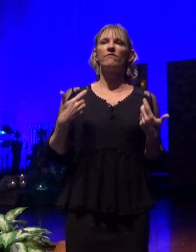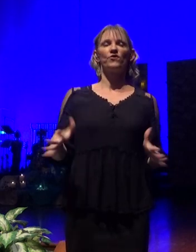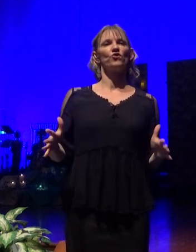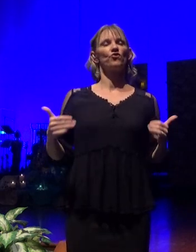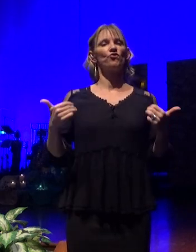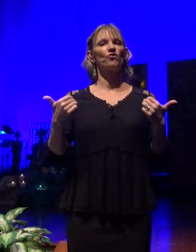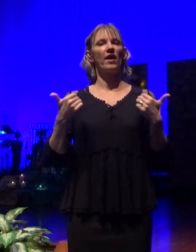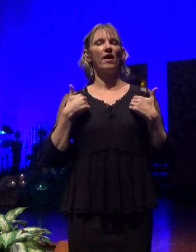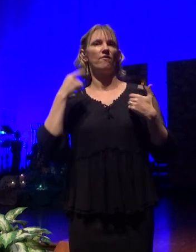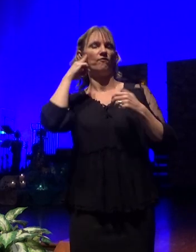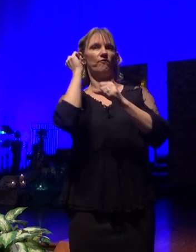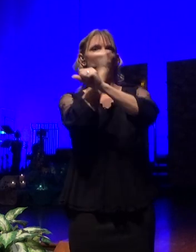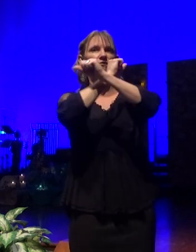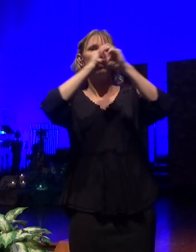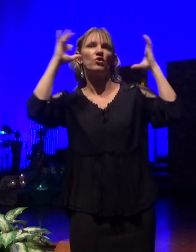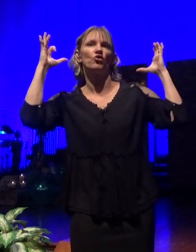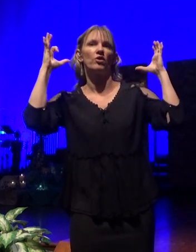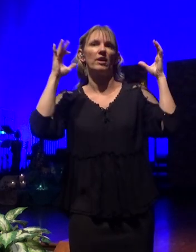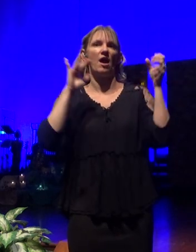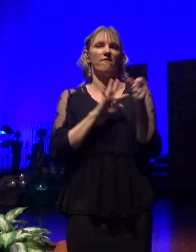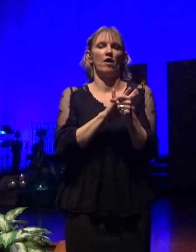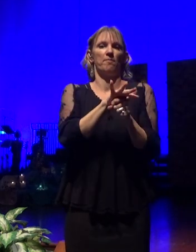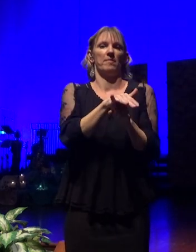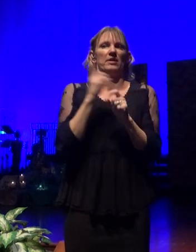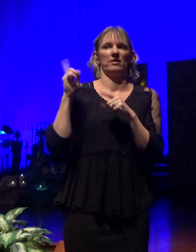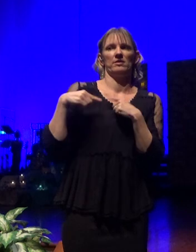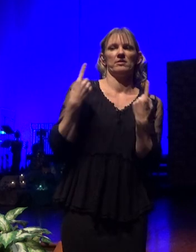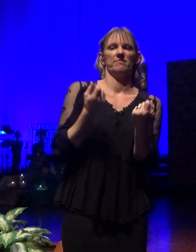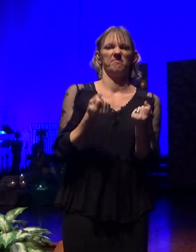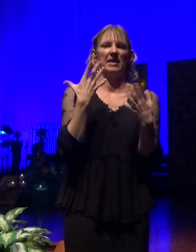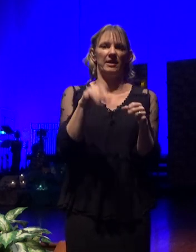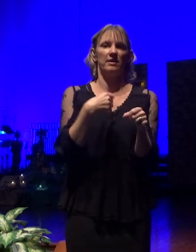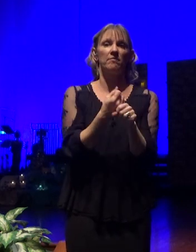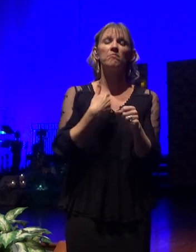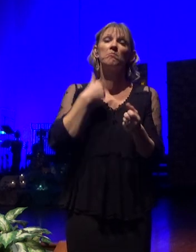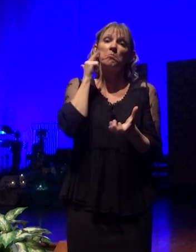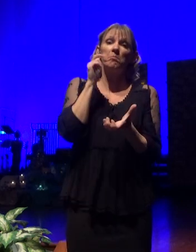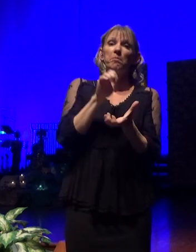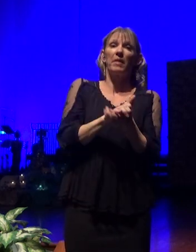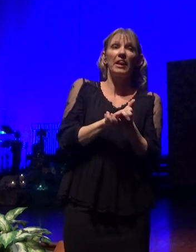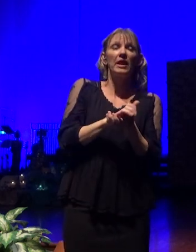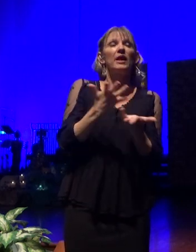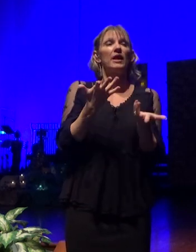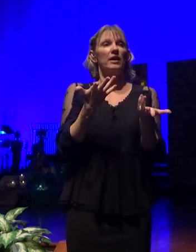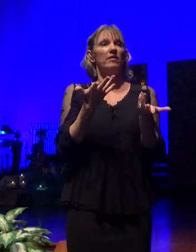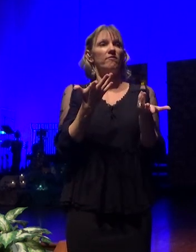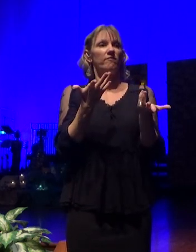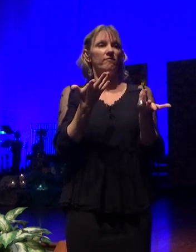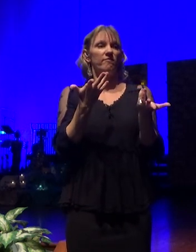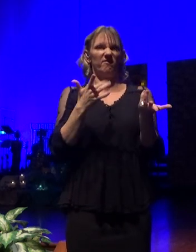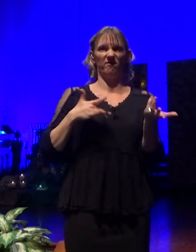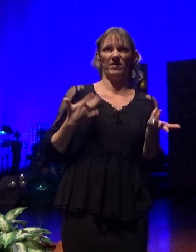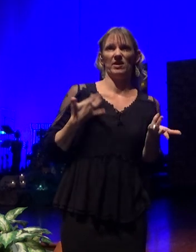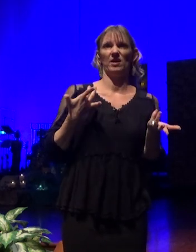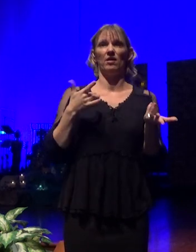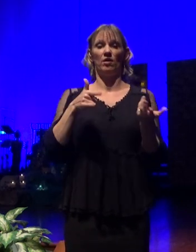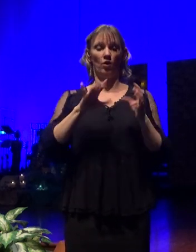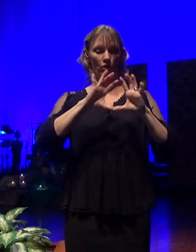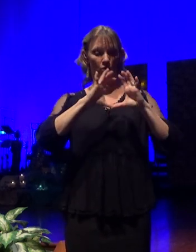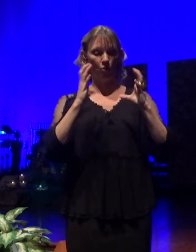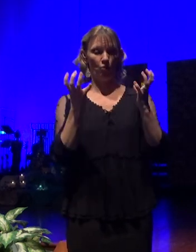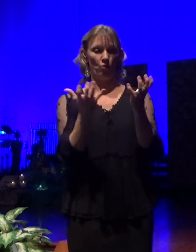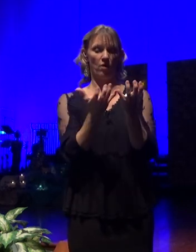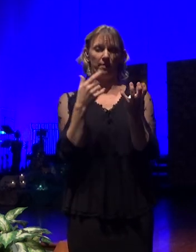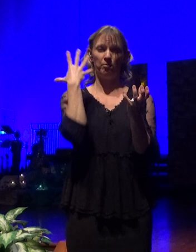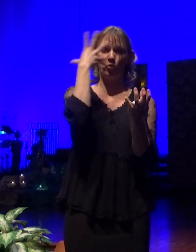a vision of abundance for years. I believe and can sense a world on this beautiful earth,